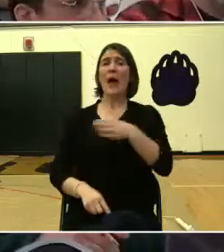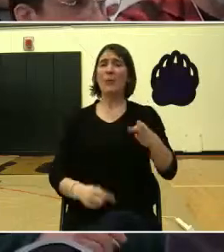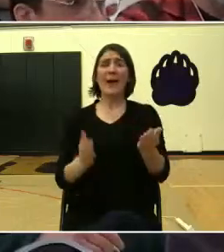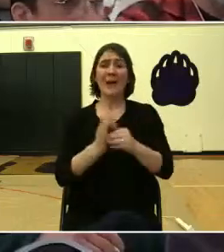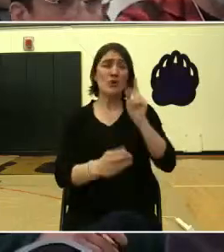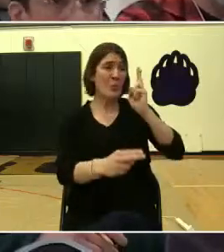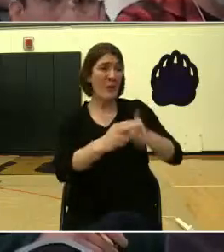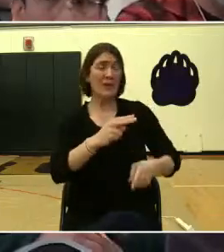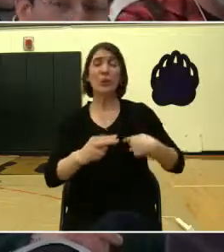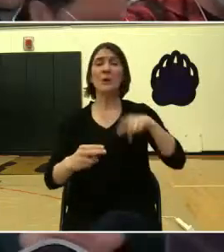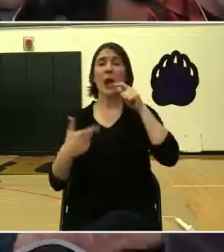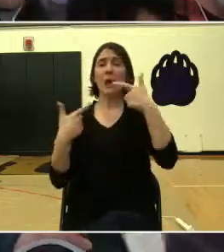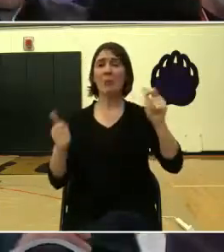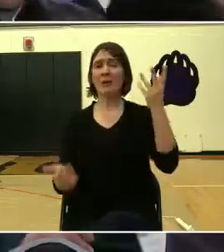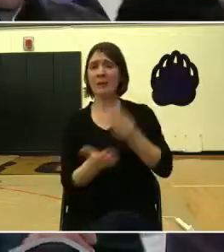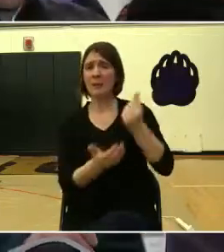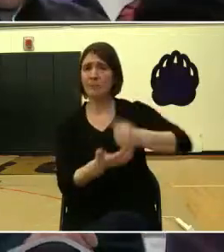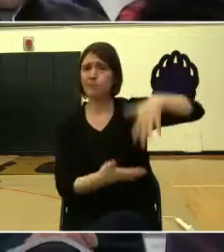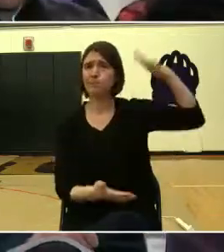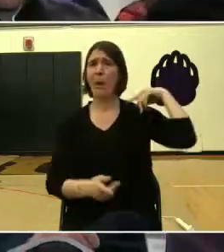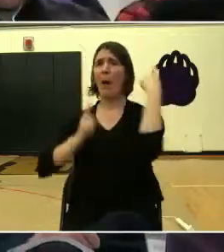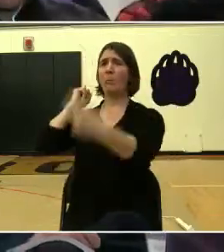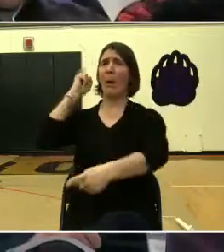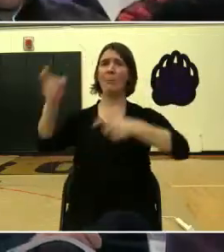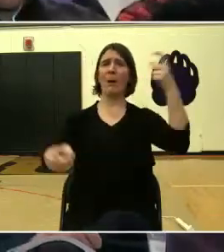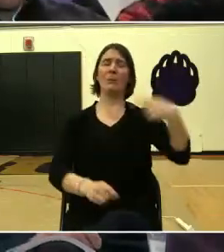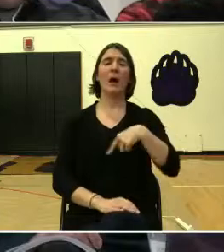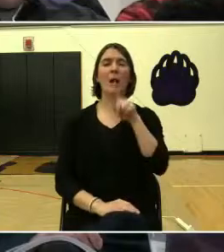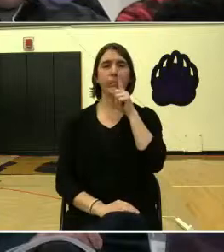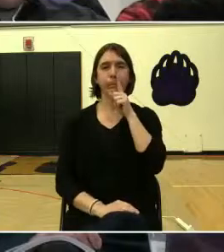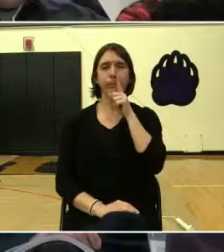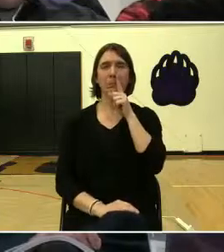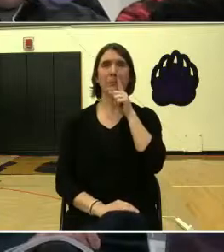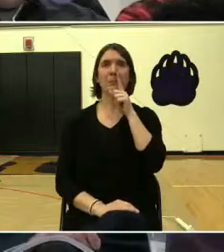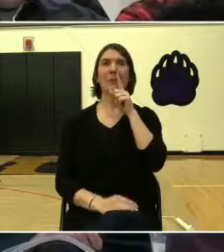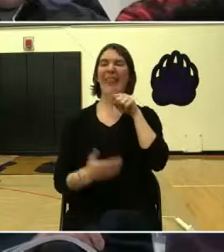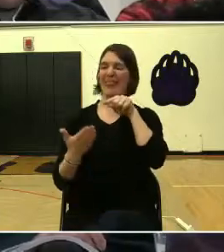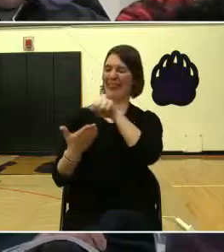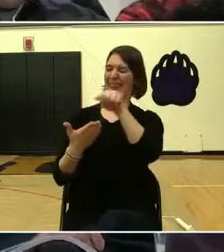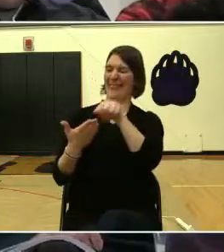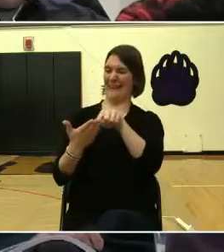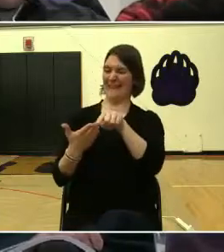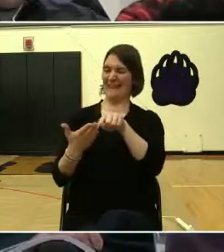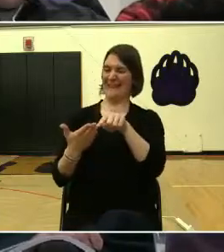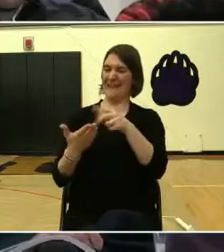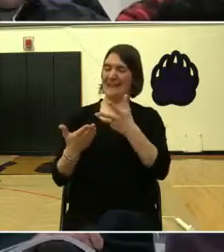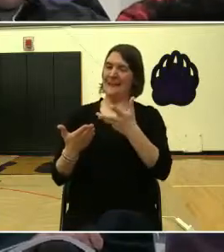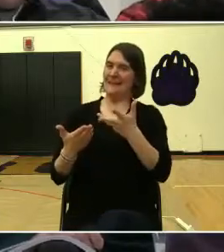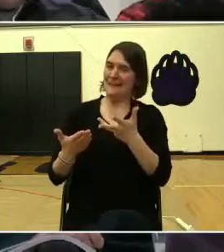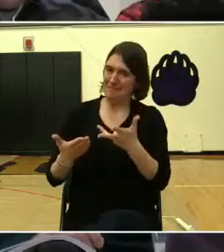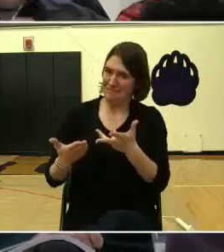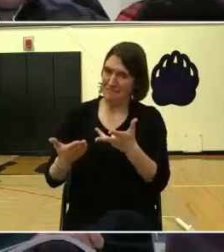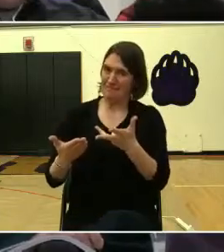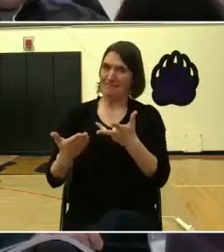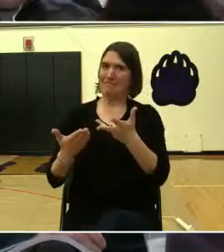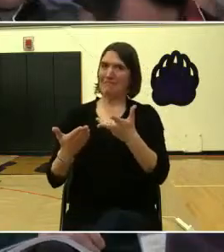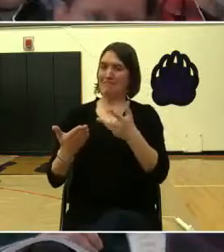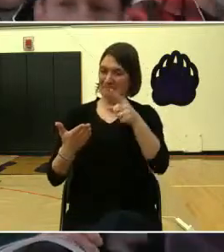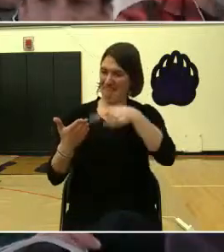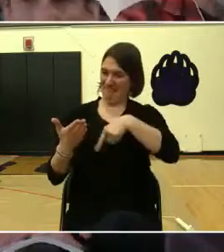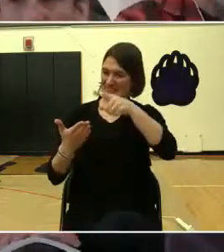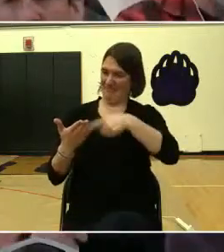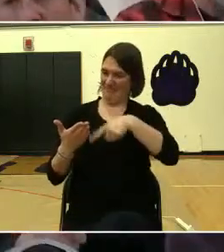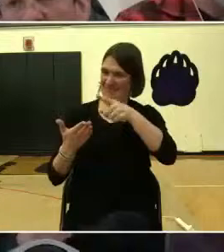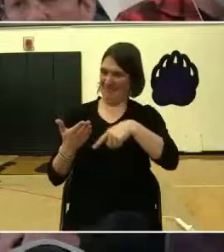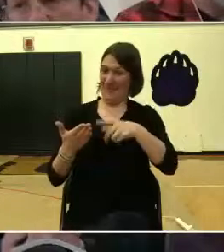philanth philanthropic organization and this sort of takes away uh a household or an